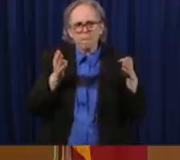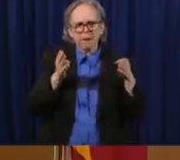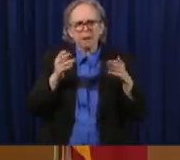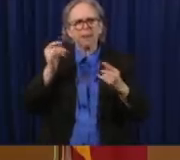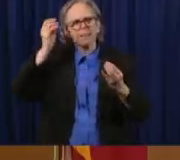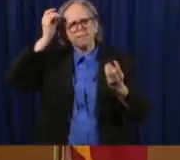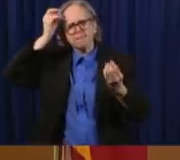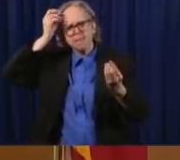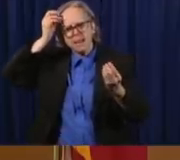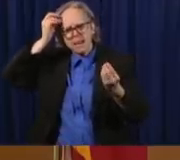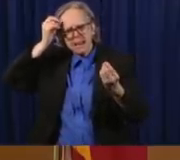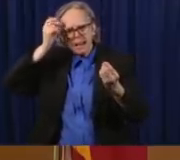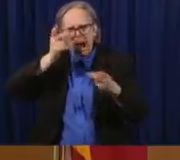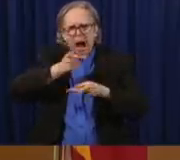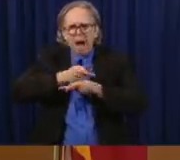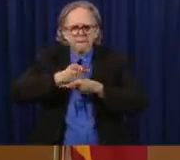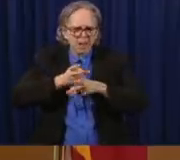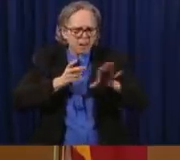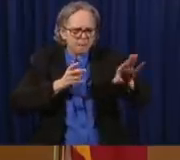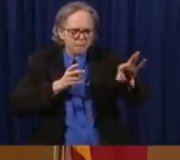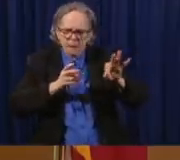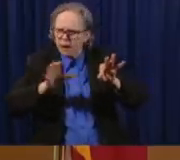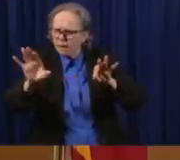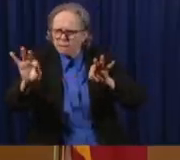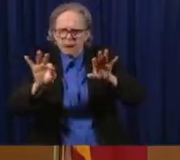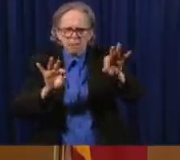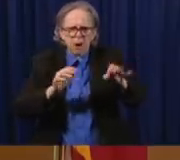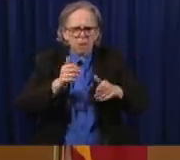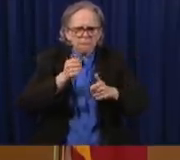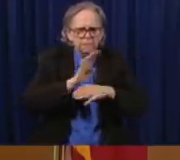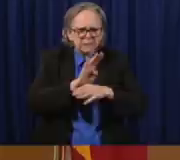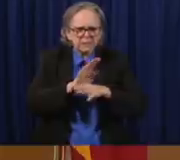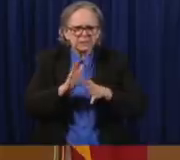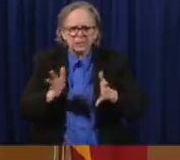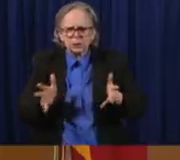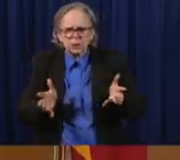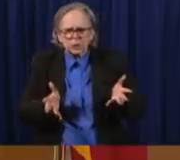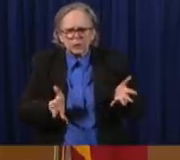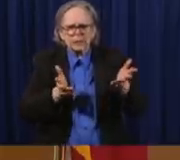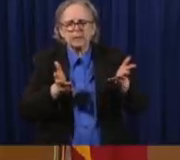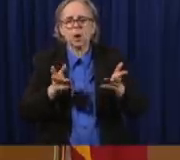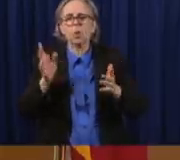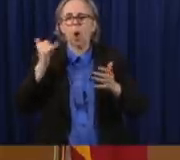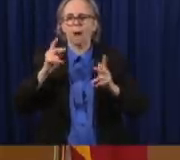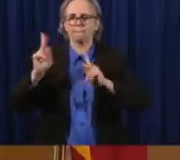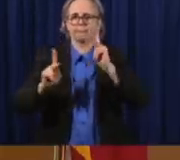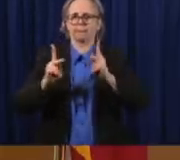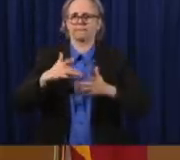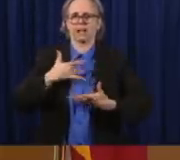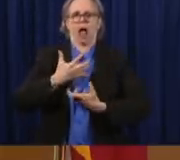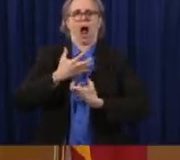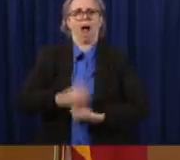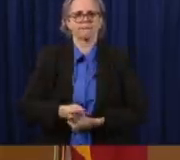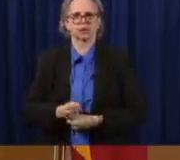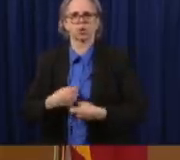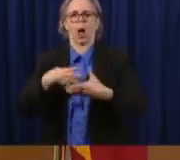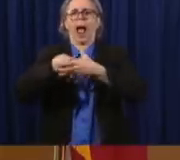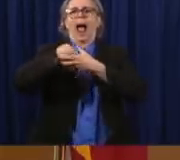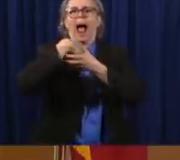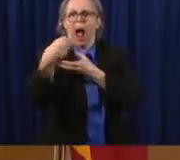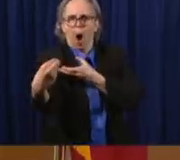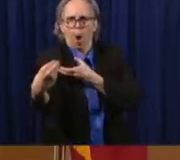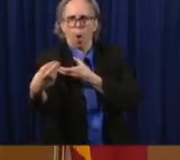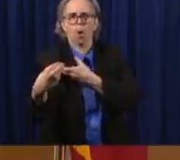a way that engenders confidence in the people, by the people of the state of Ohio.